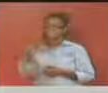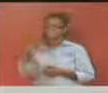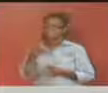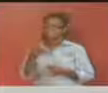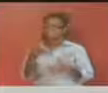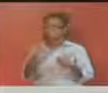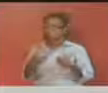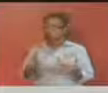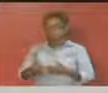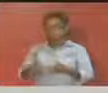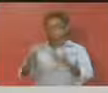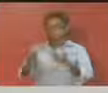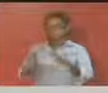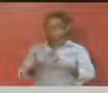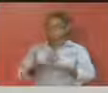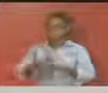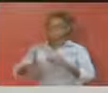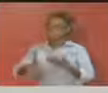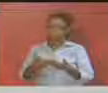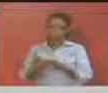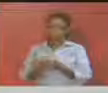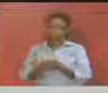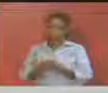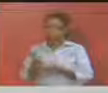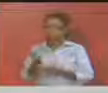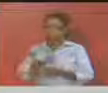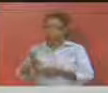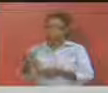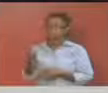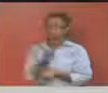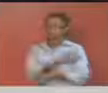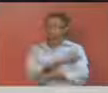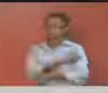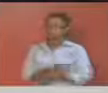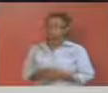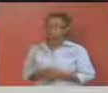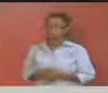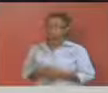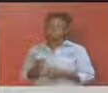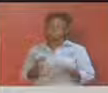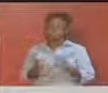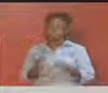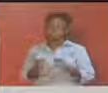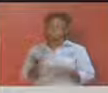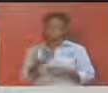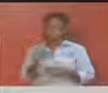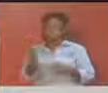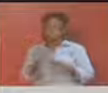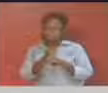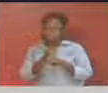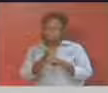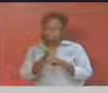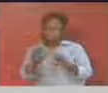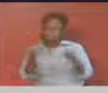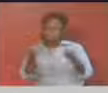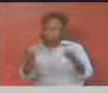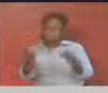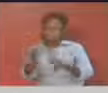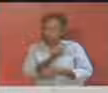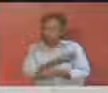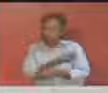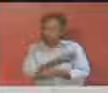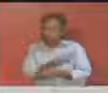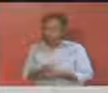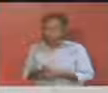public. So the vaccination plan is predicated on getting vaccines approved